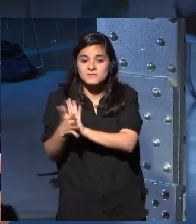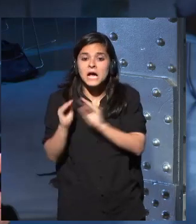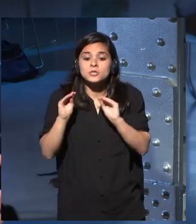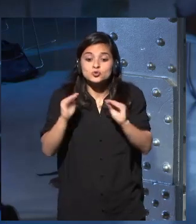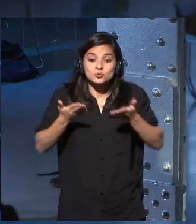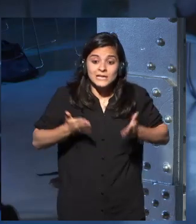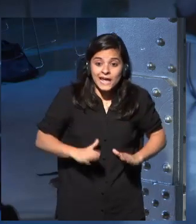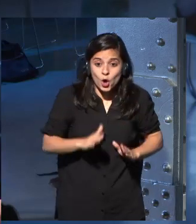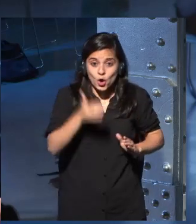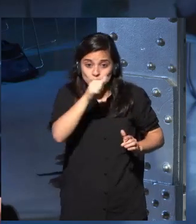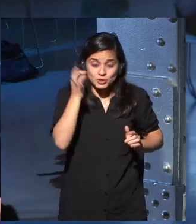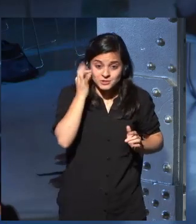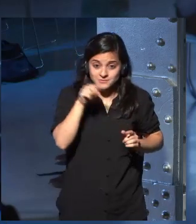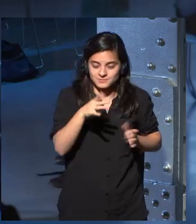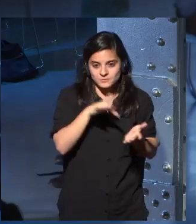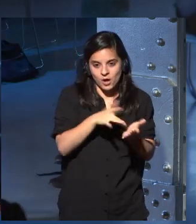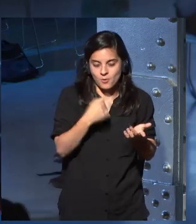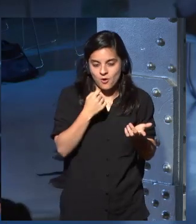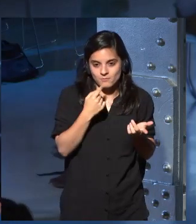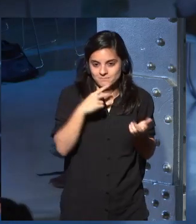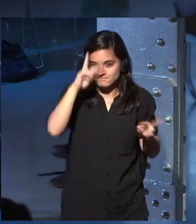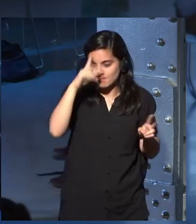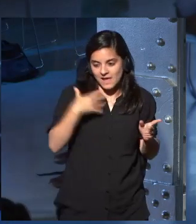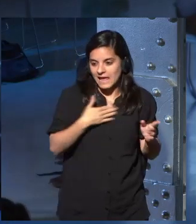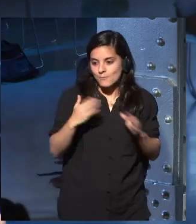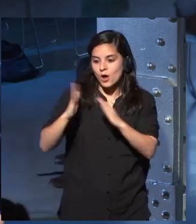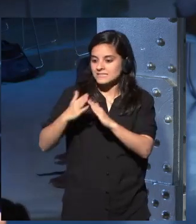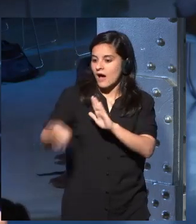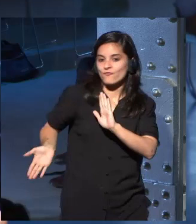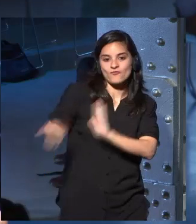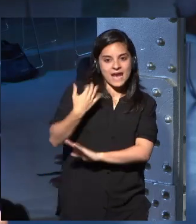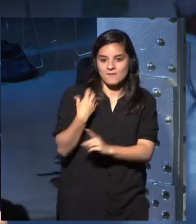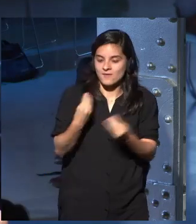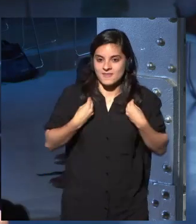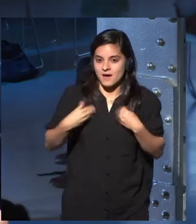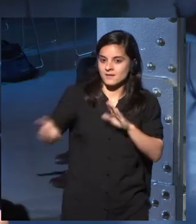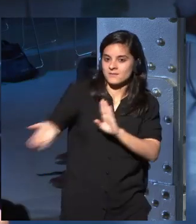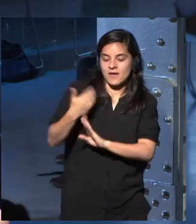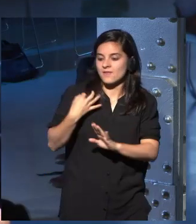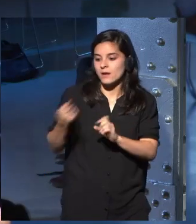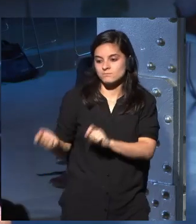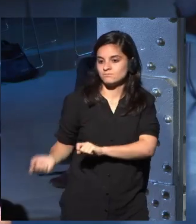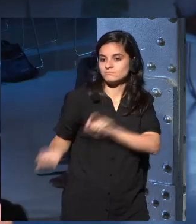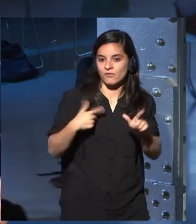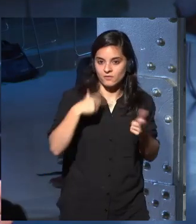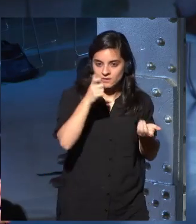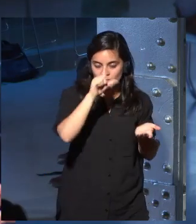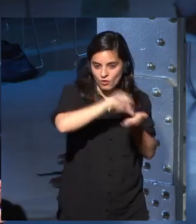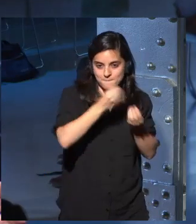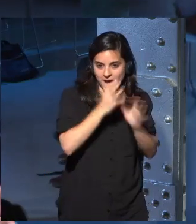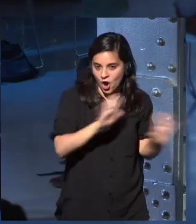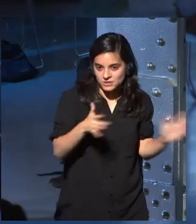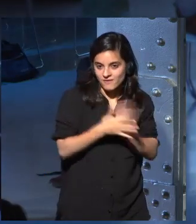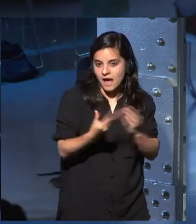her new home and move to a city with better medical facilities, and she resisted all their efforts.